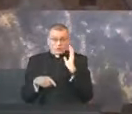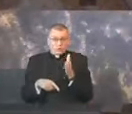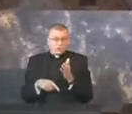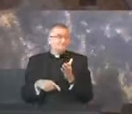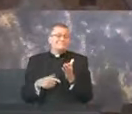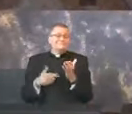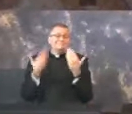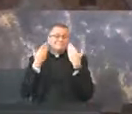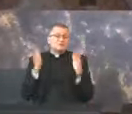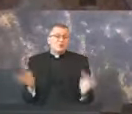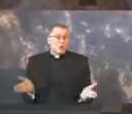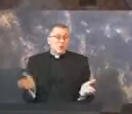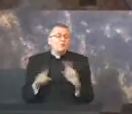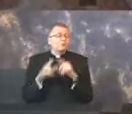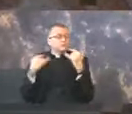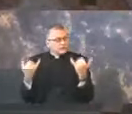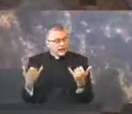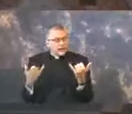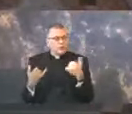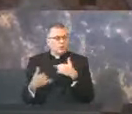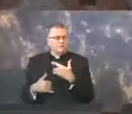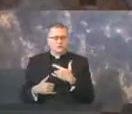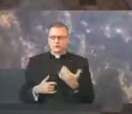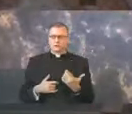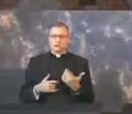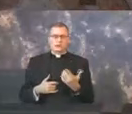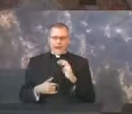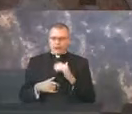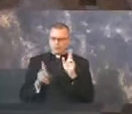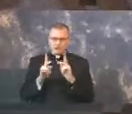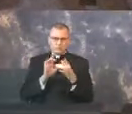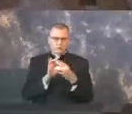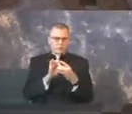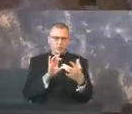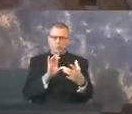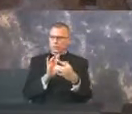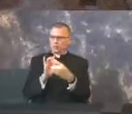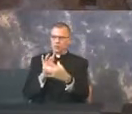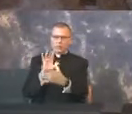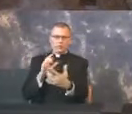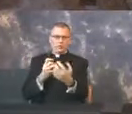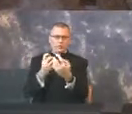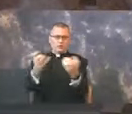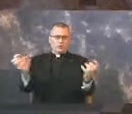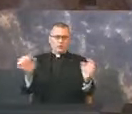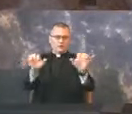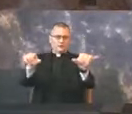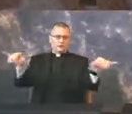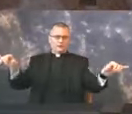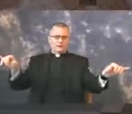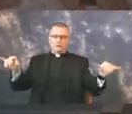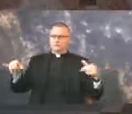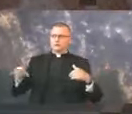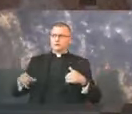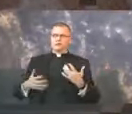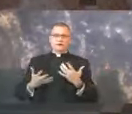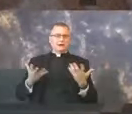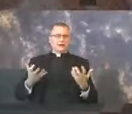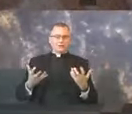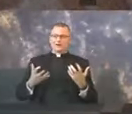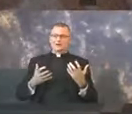We've been separated from contact with our people and from the normal ministry that we love in a way that is unique in